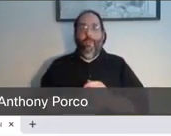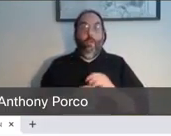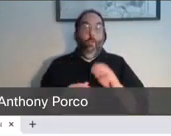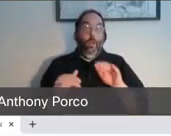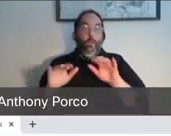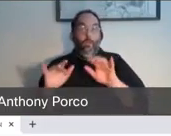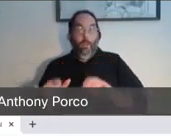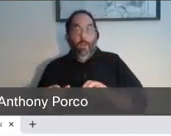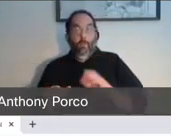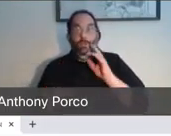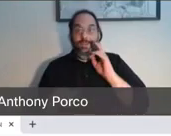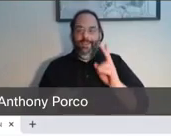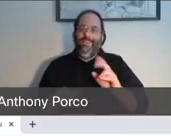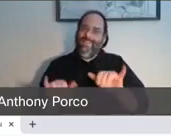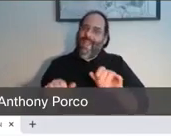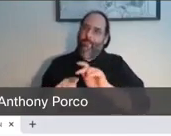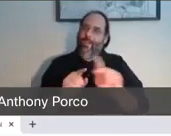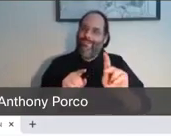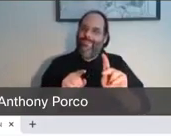that everyone will keep it professional and